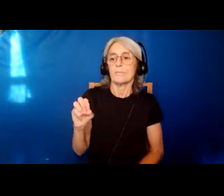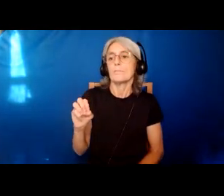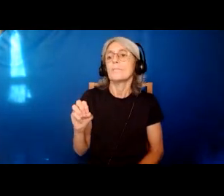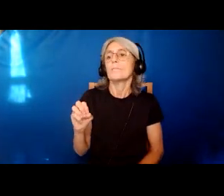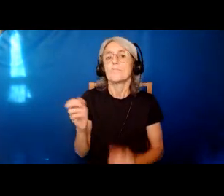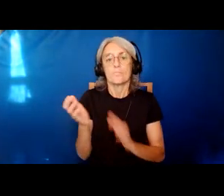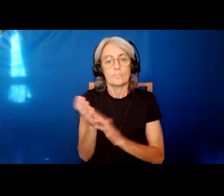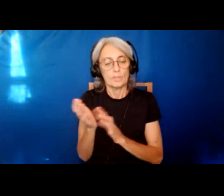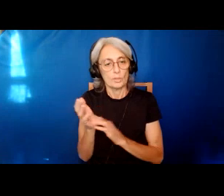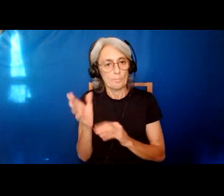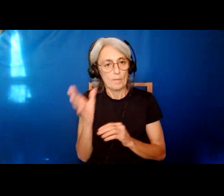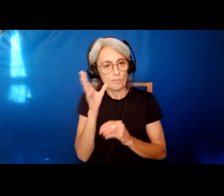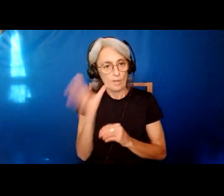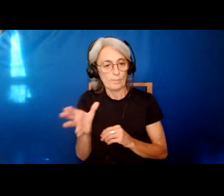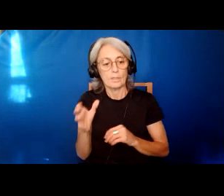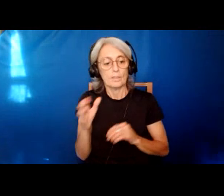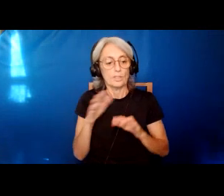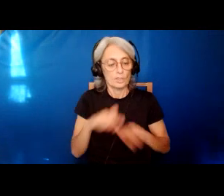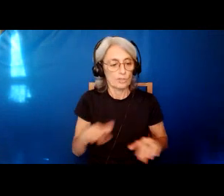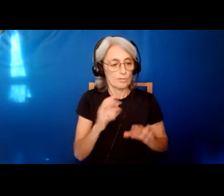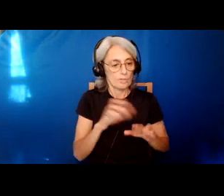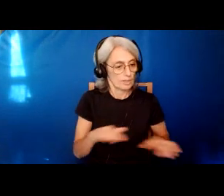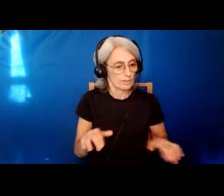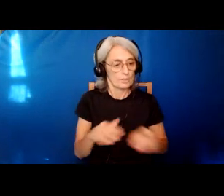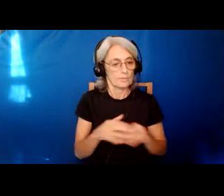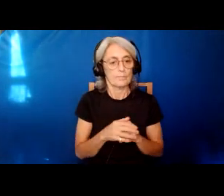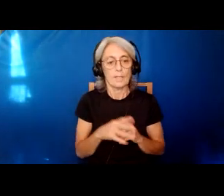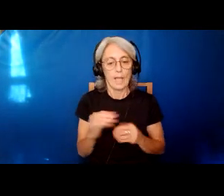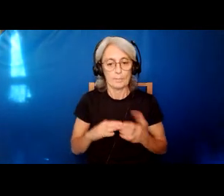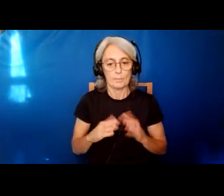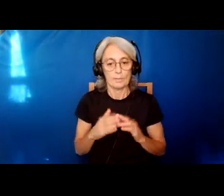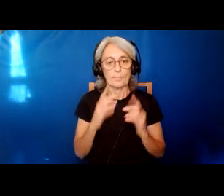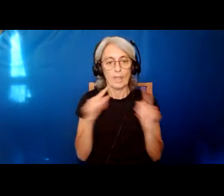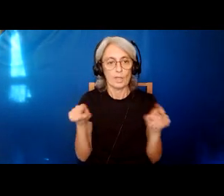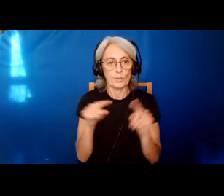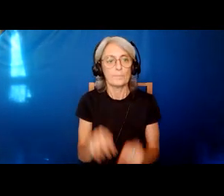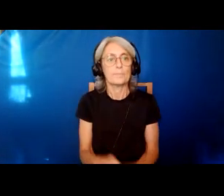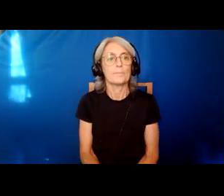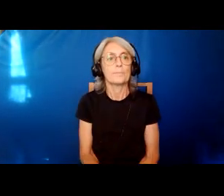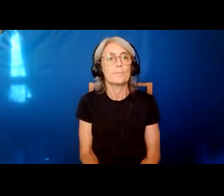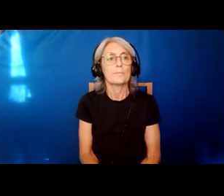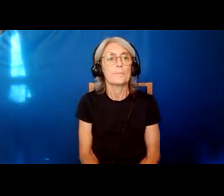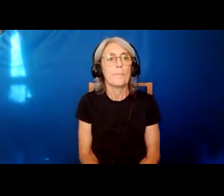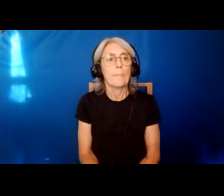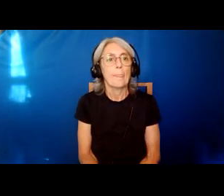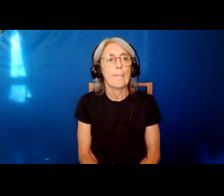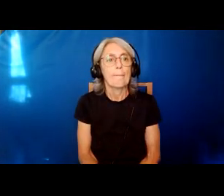my children and grandchildren and community. Thank you all so much.